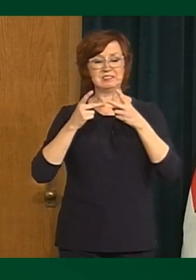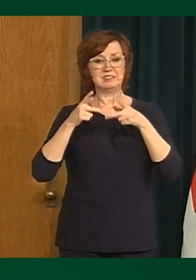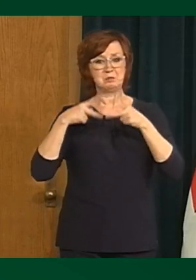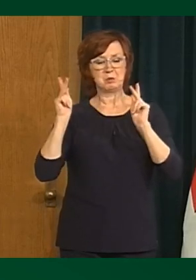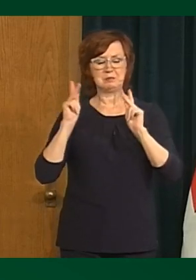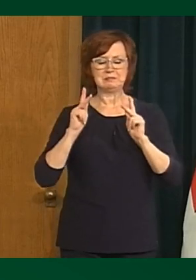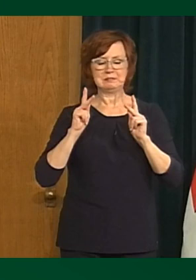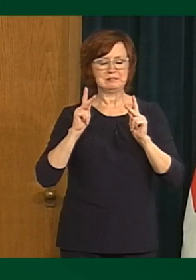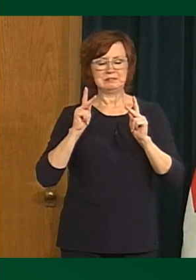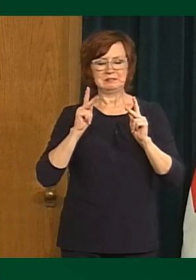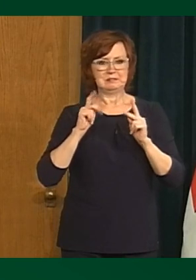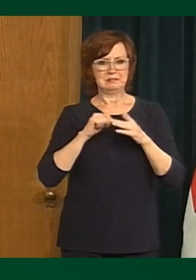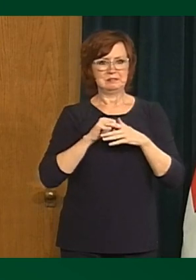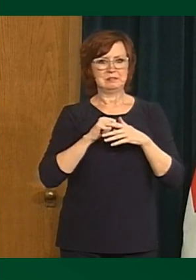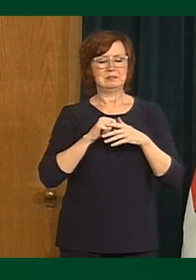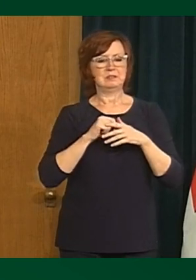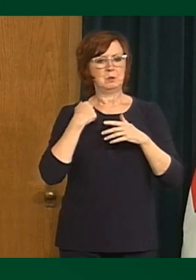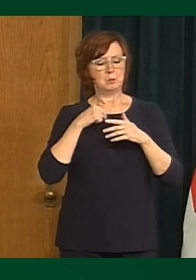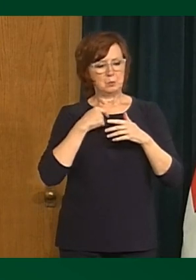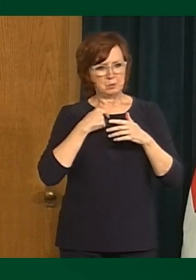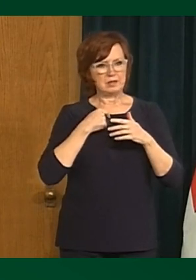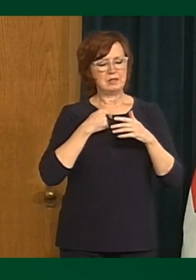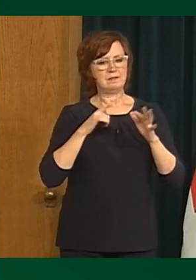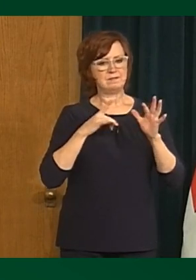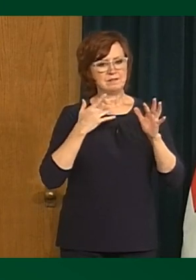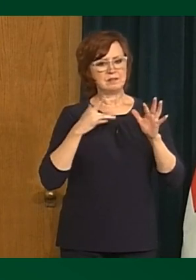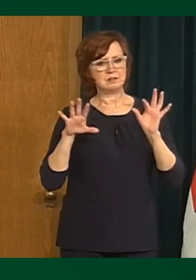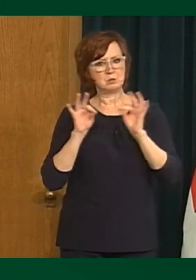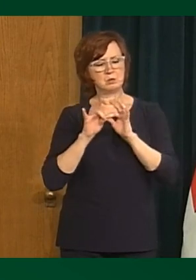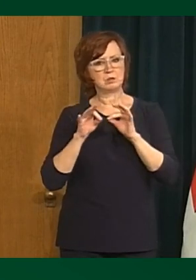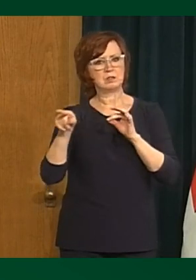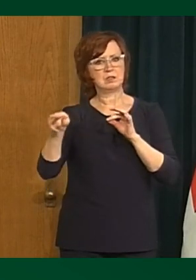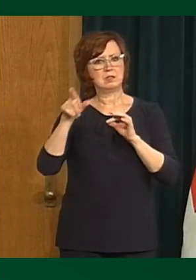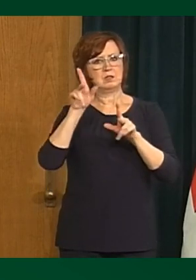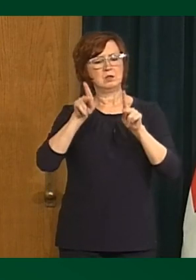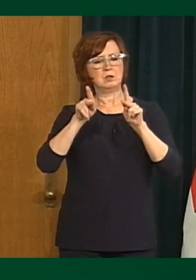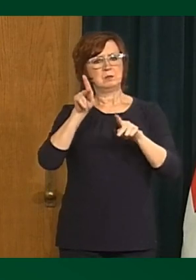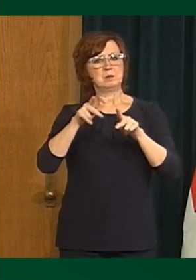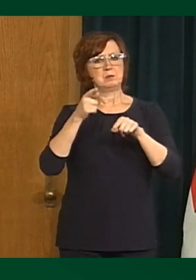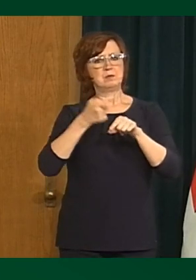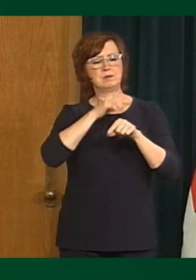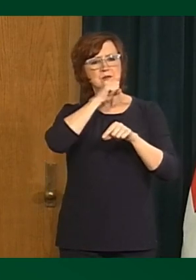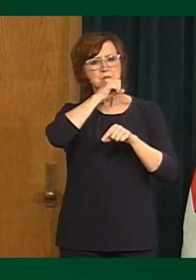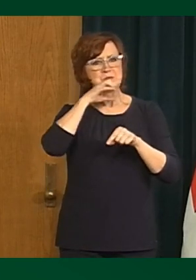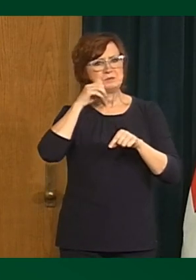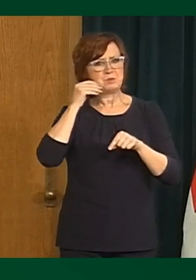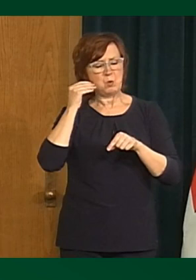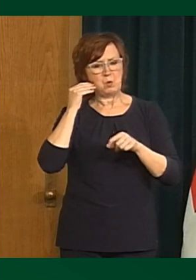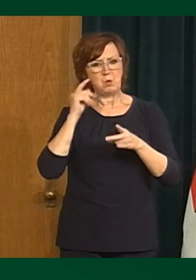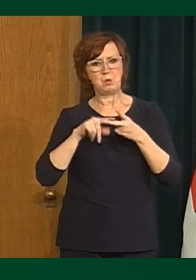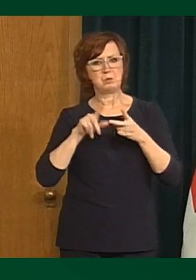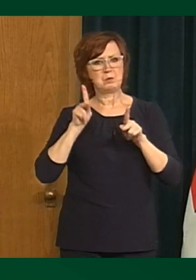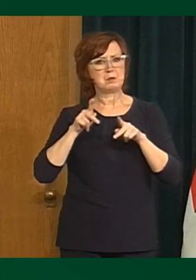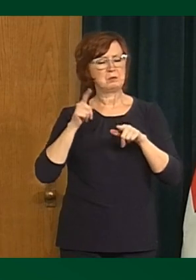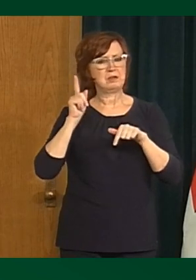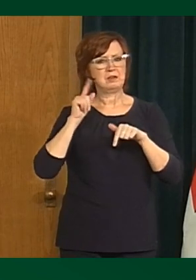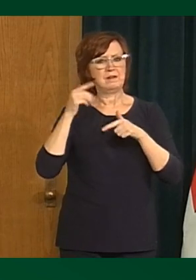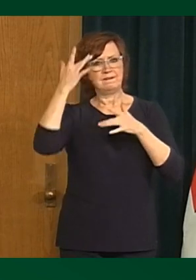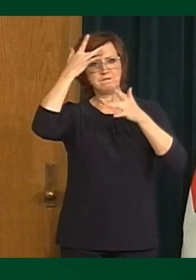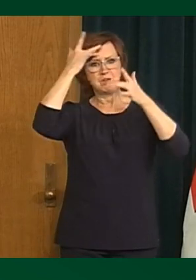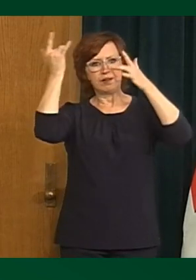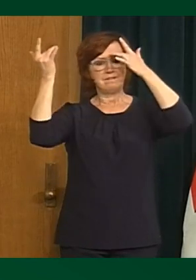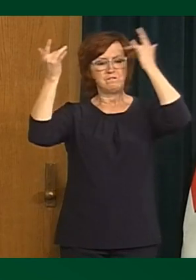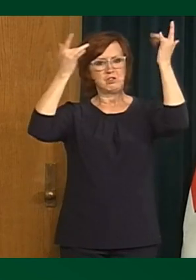even looking at some of those folks in long-term care, particularly those folks with dementia and neurological disorders that seem to be struggling more than